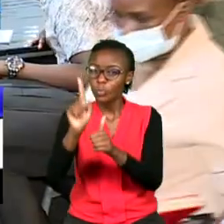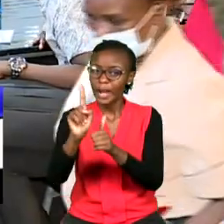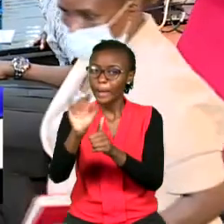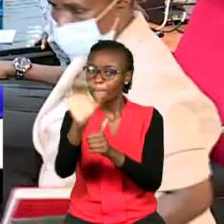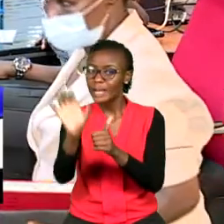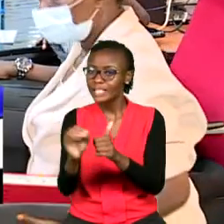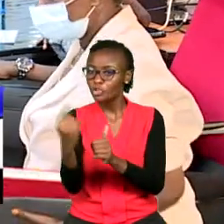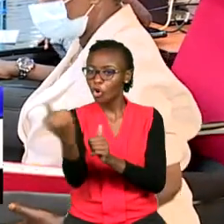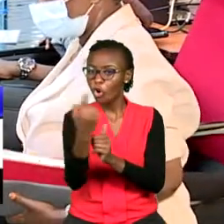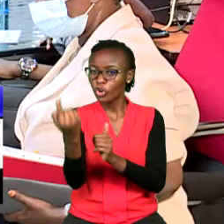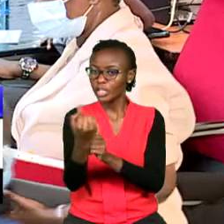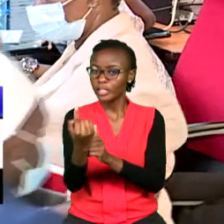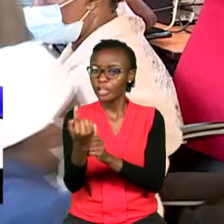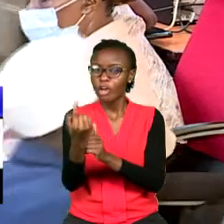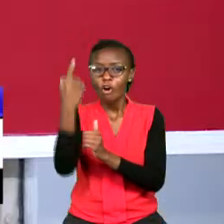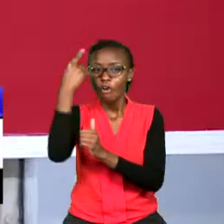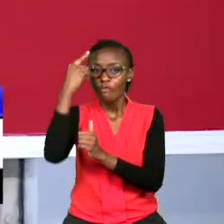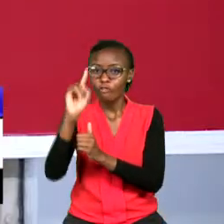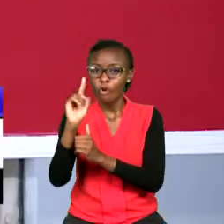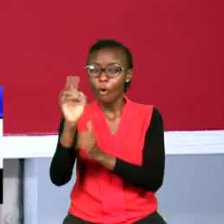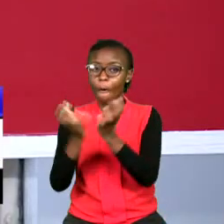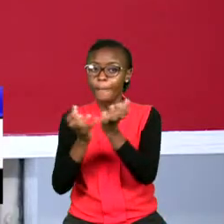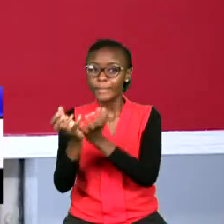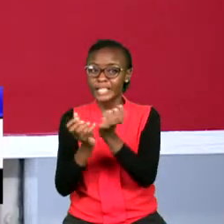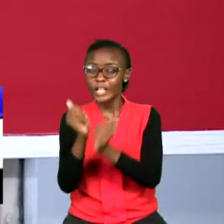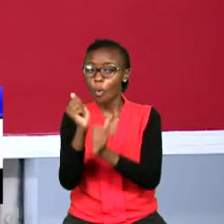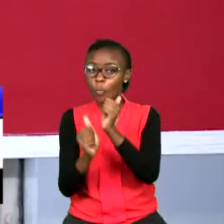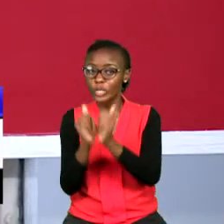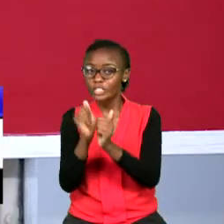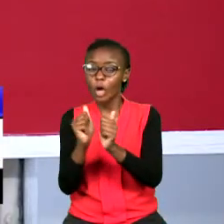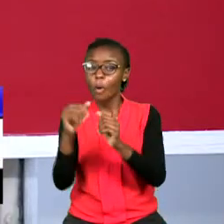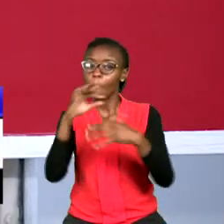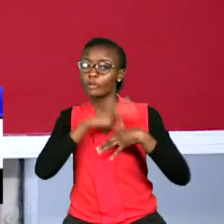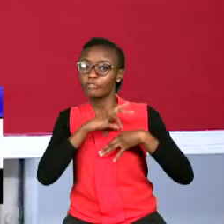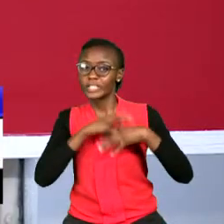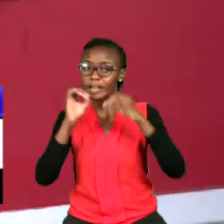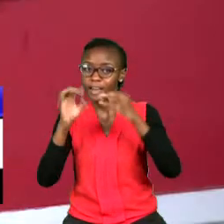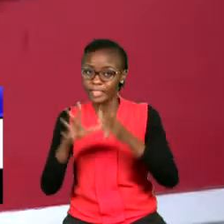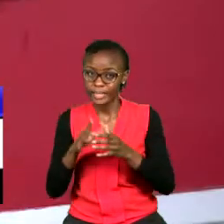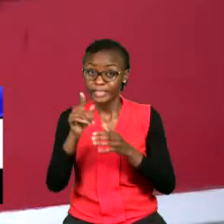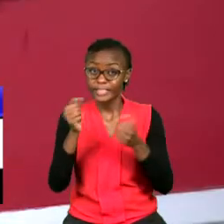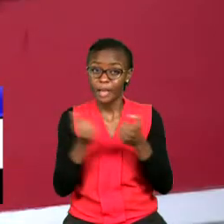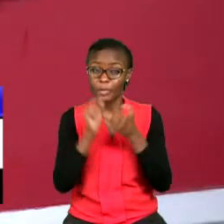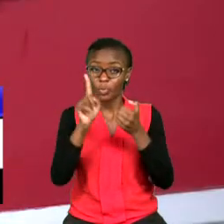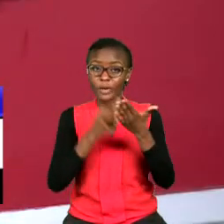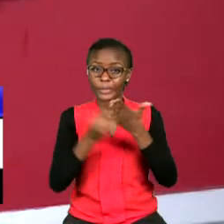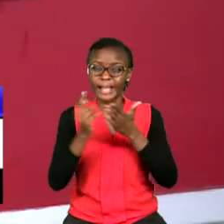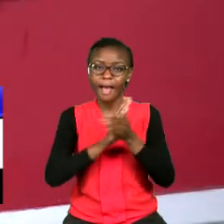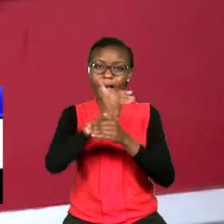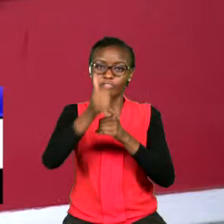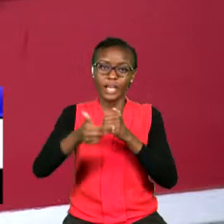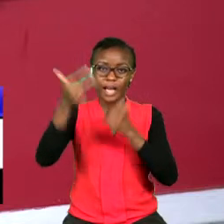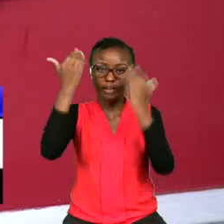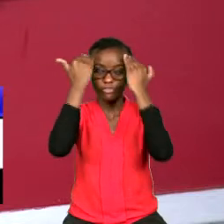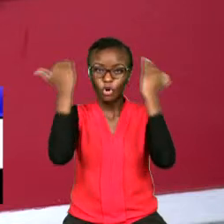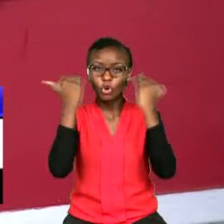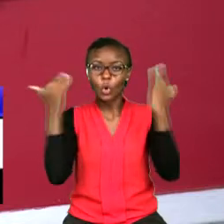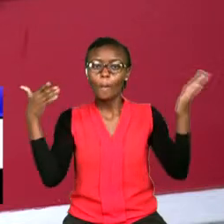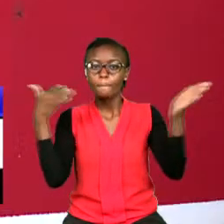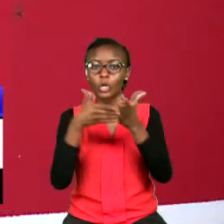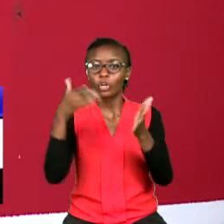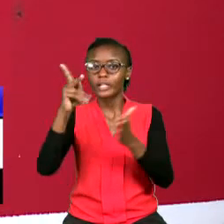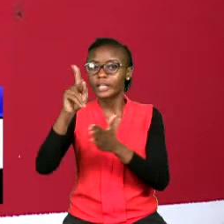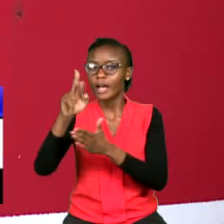turnover on loss-making businesses. This comes 2 weeks after the High Court stopped the authority from collecting the tax, forcing KRA